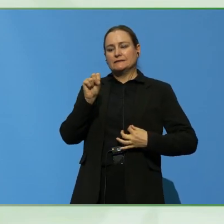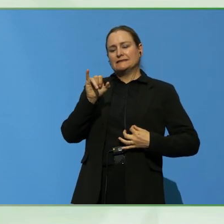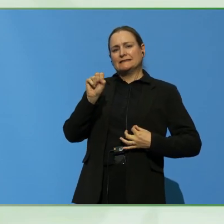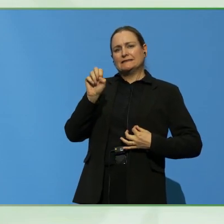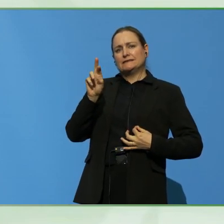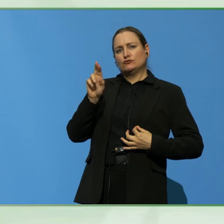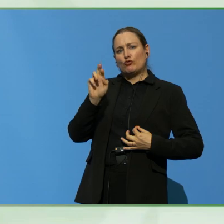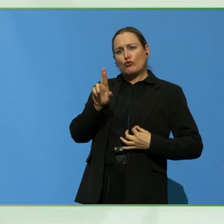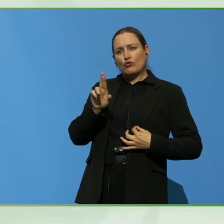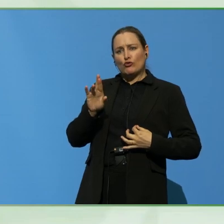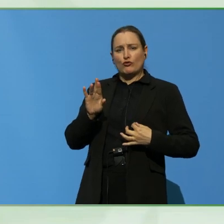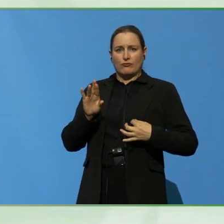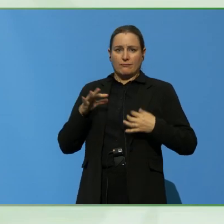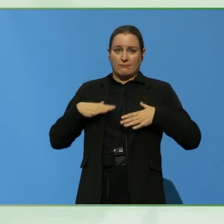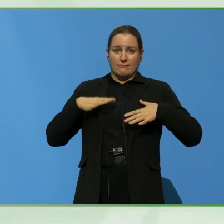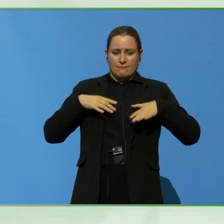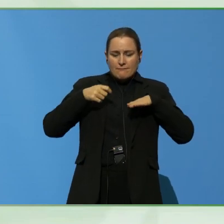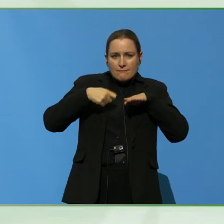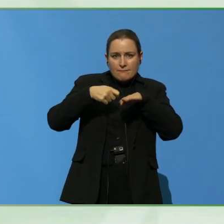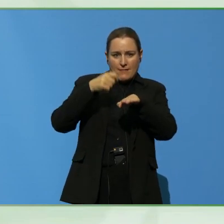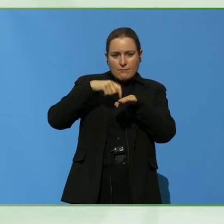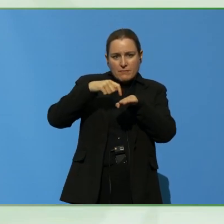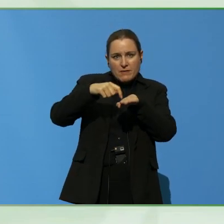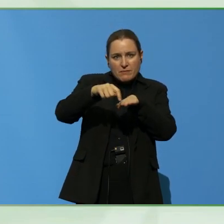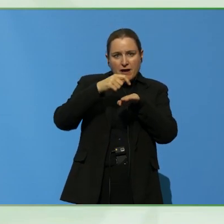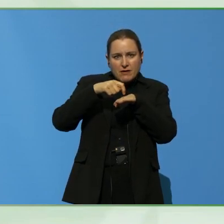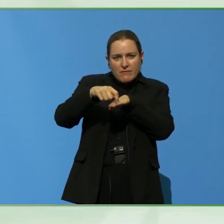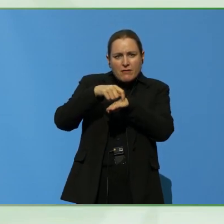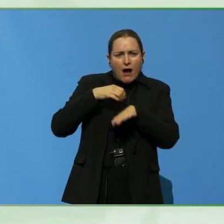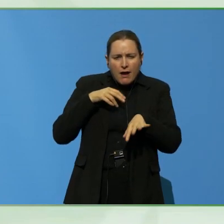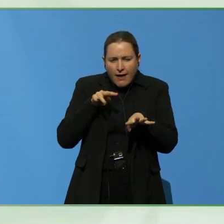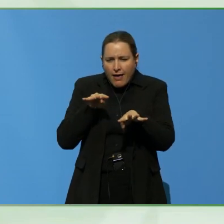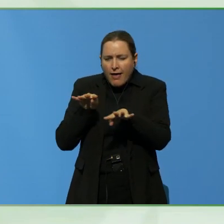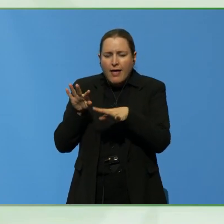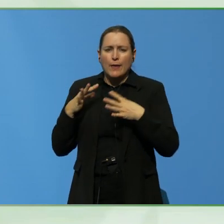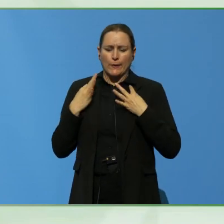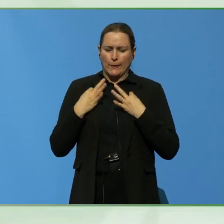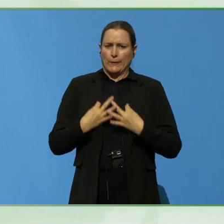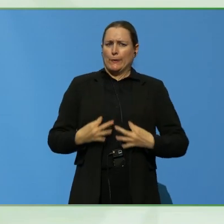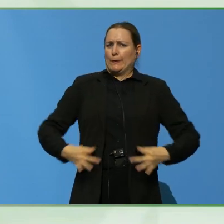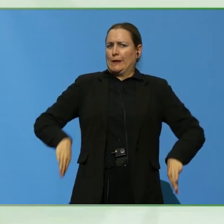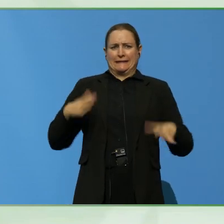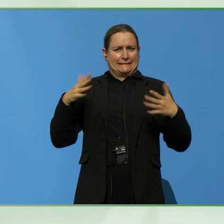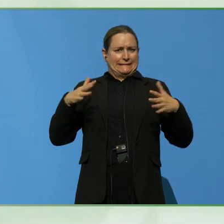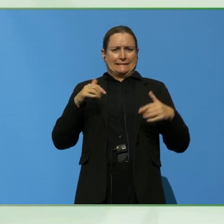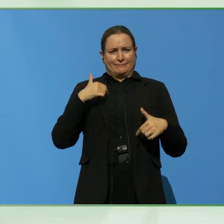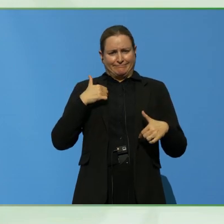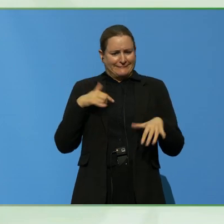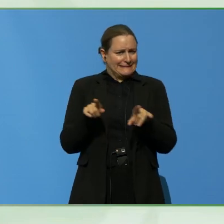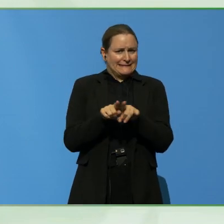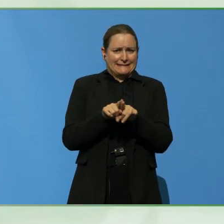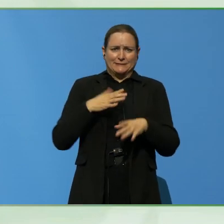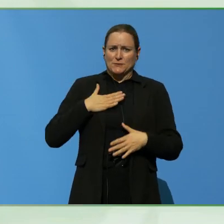like feeling I want to go to college again. I want to learn. I want to be a person like Romy, like